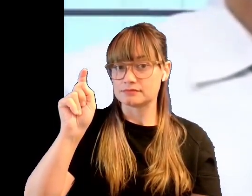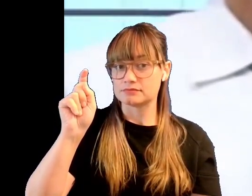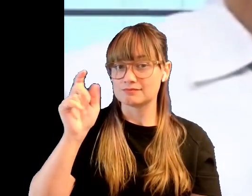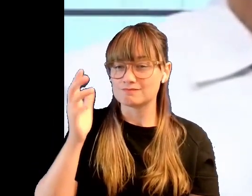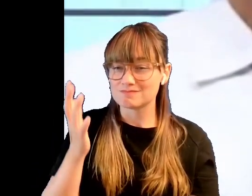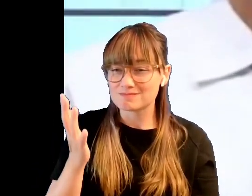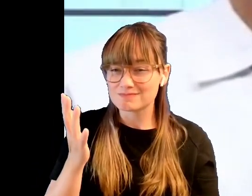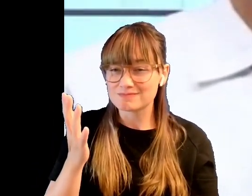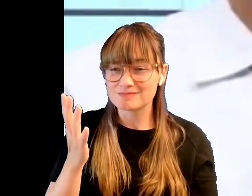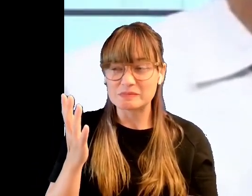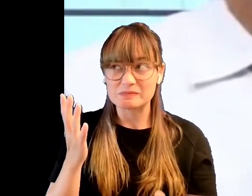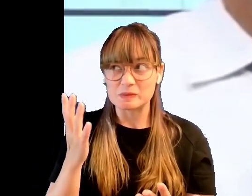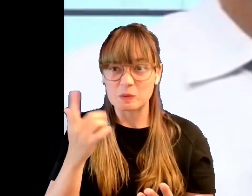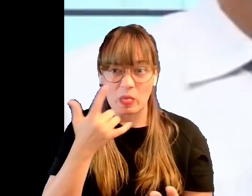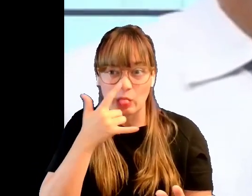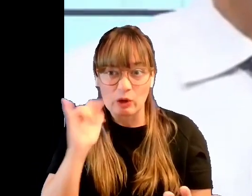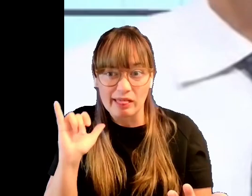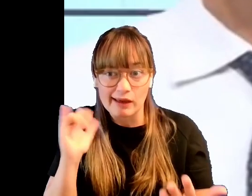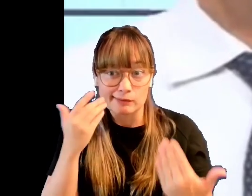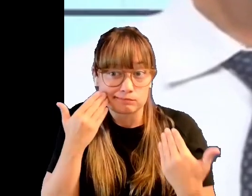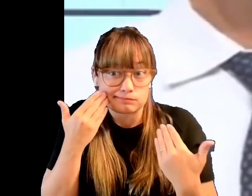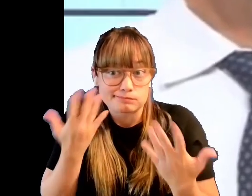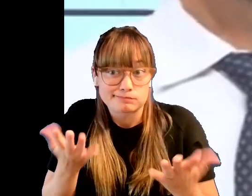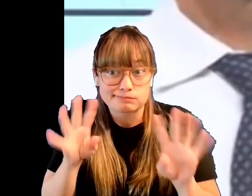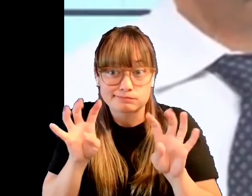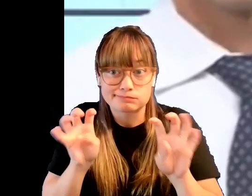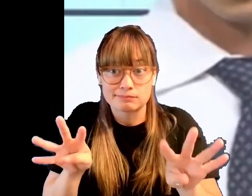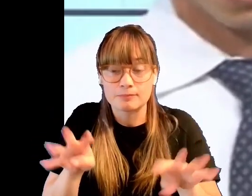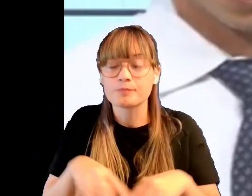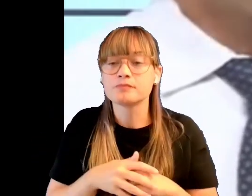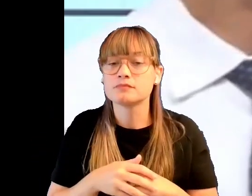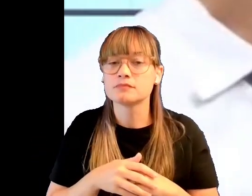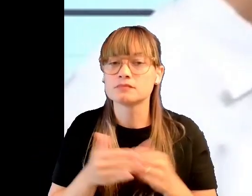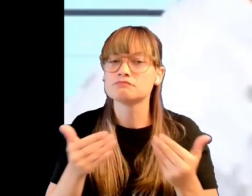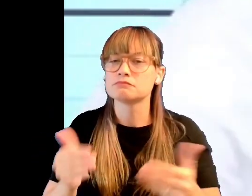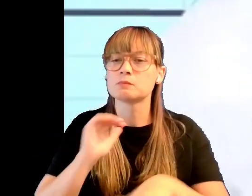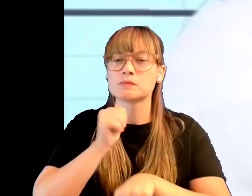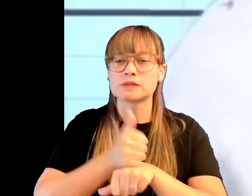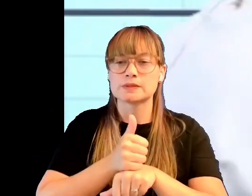what this is going to look like right now, so why don't we create a table of values?